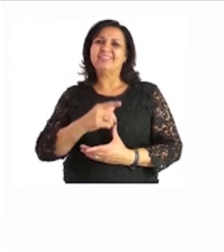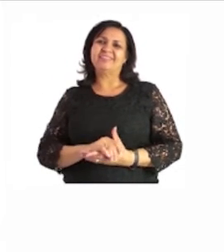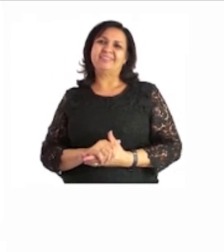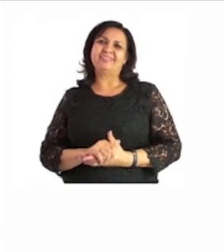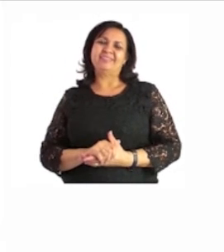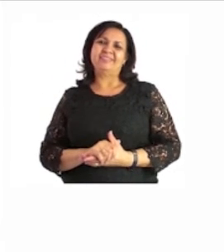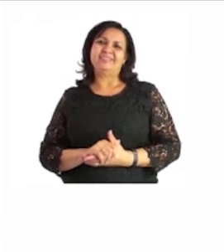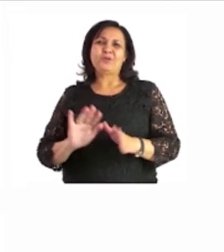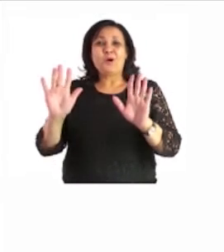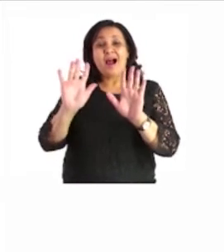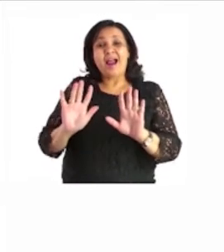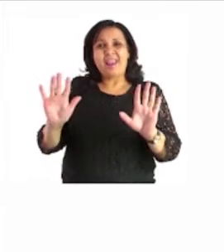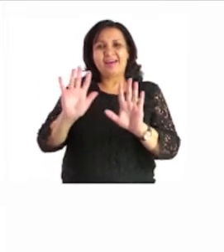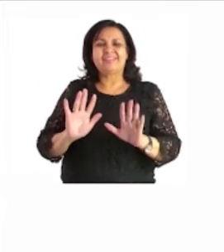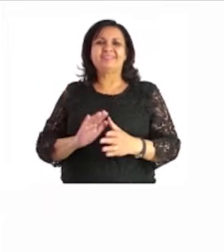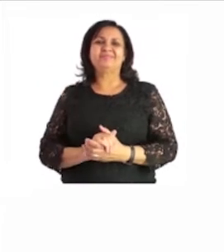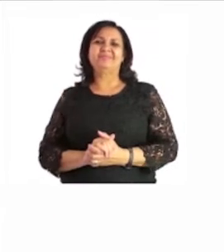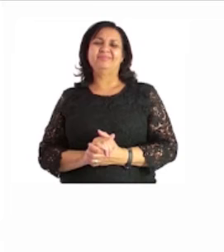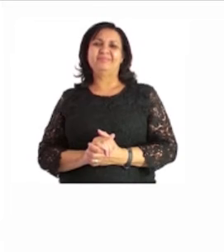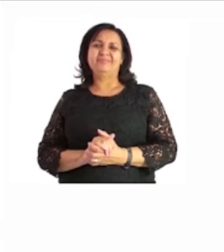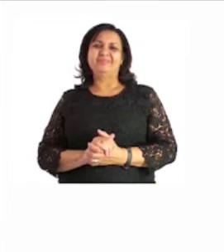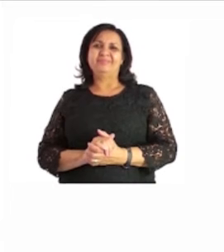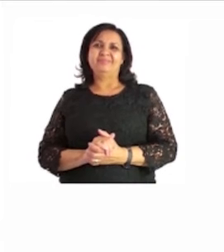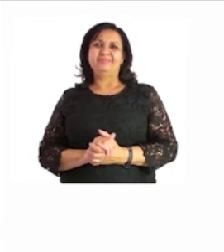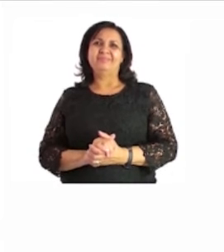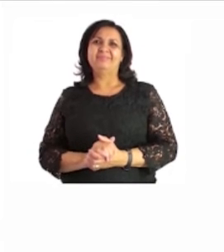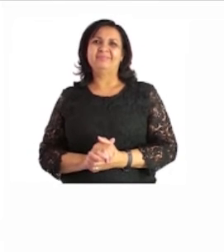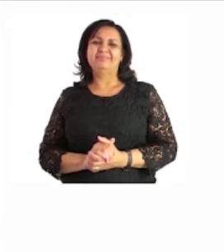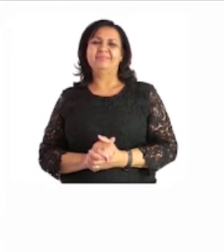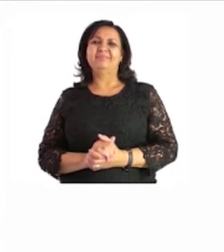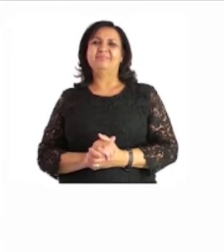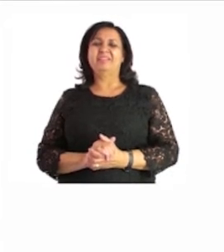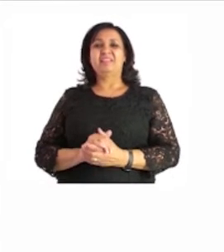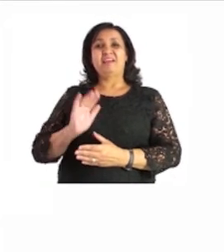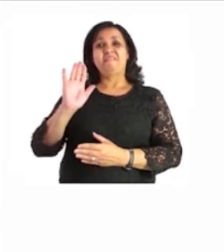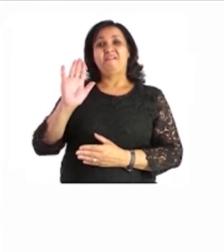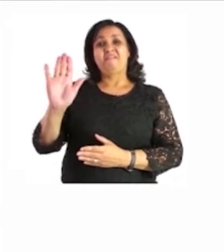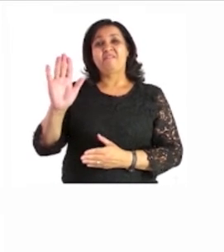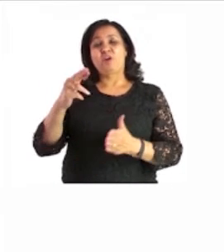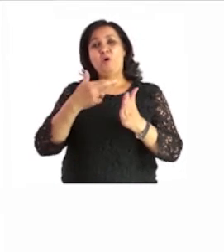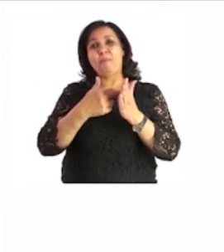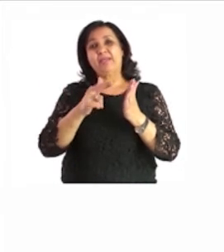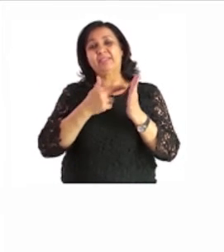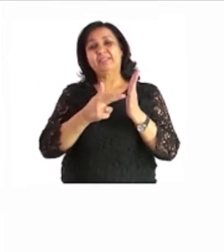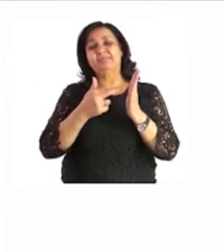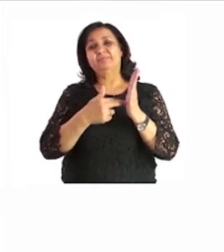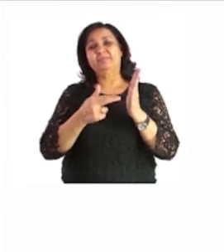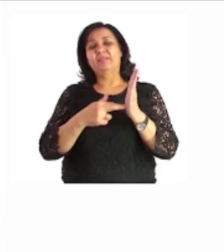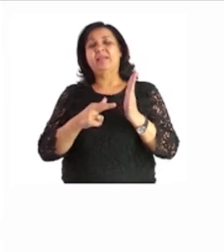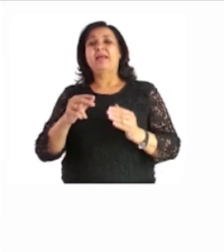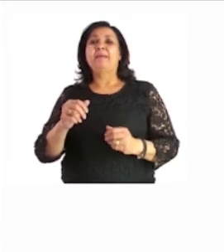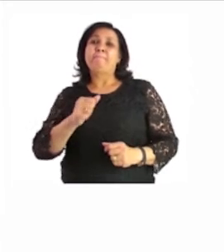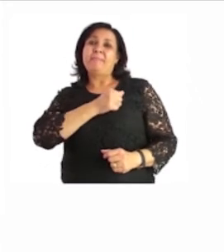hidden behind. Well done. Now that is the 5th commandment. I will kindly ask mommy and